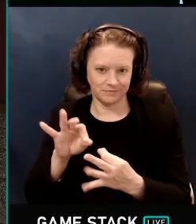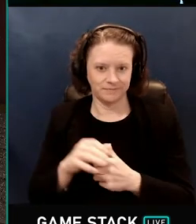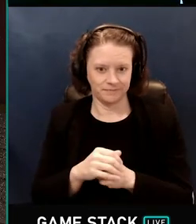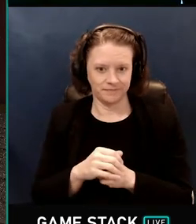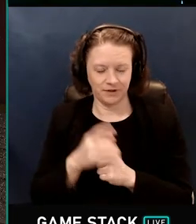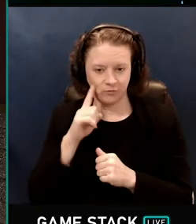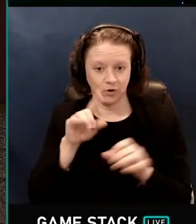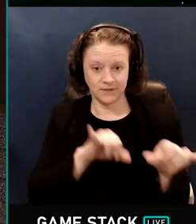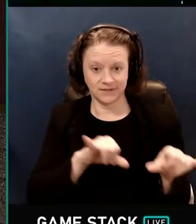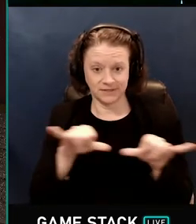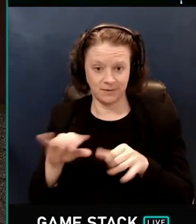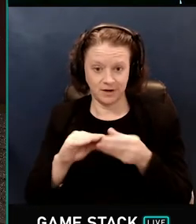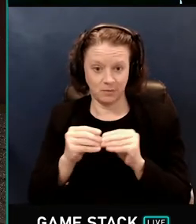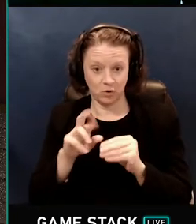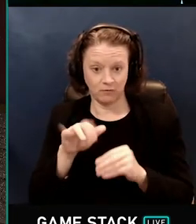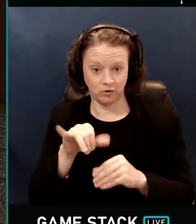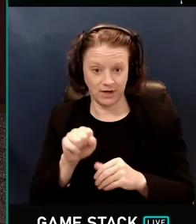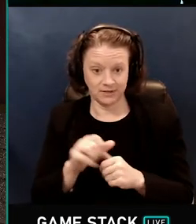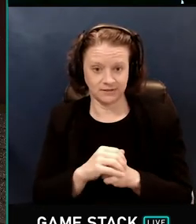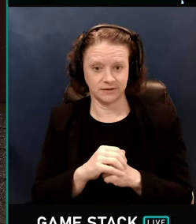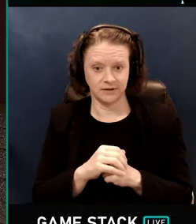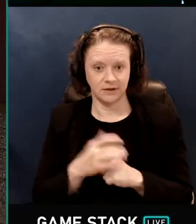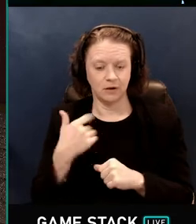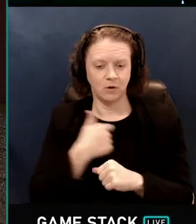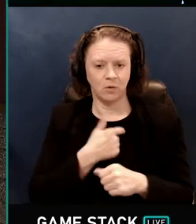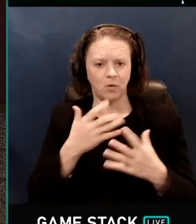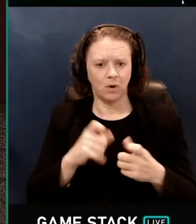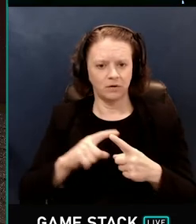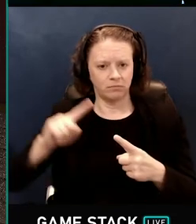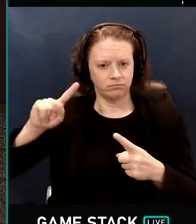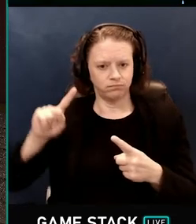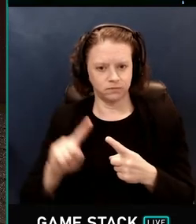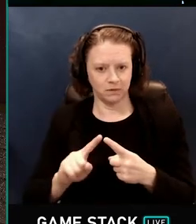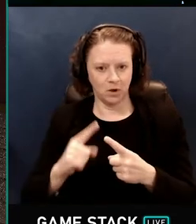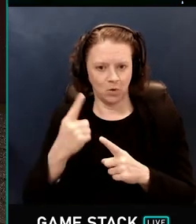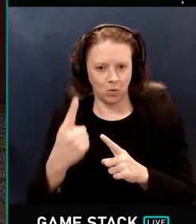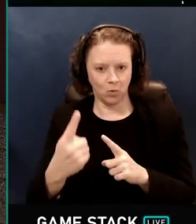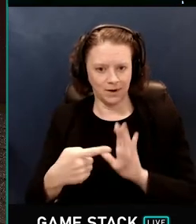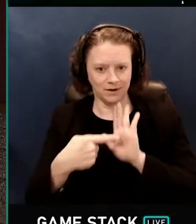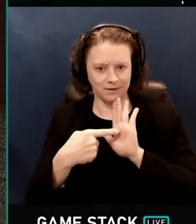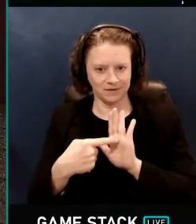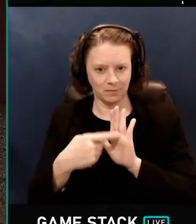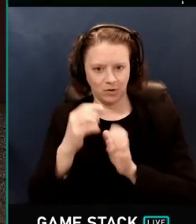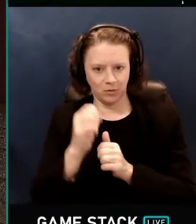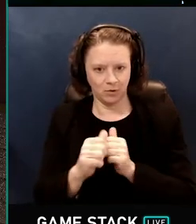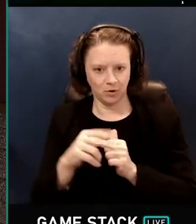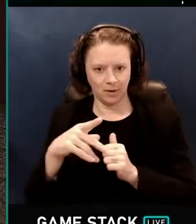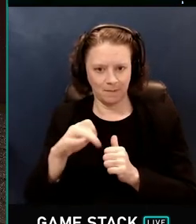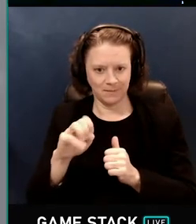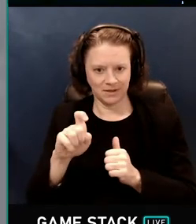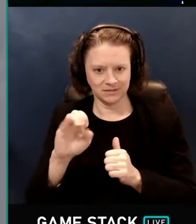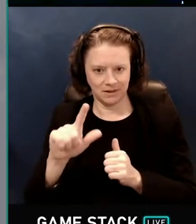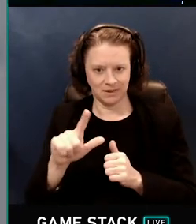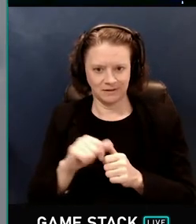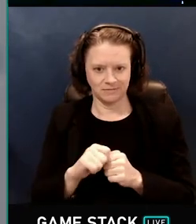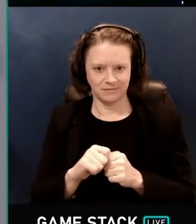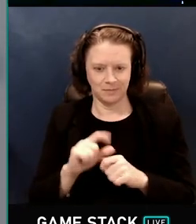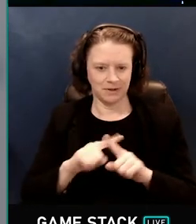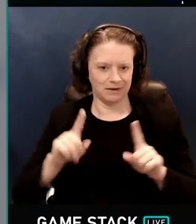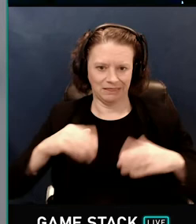So what we'd really like to do is be able to do something that gets us down to 1 sample per pixel. And we're not there yet.